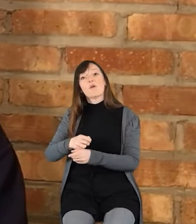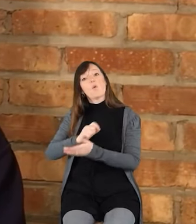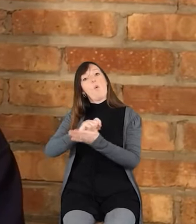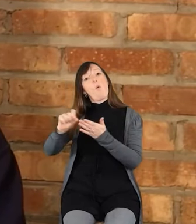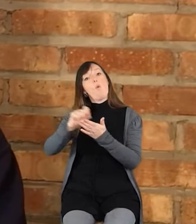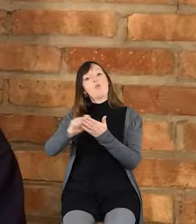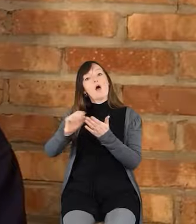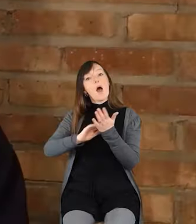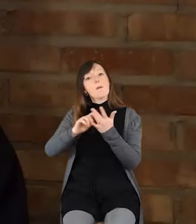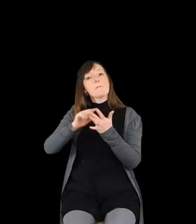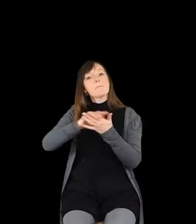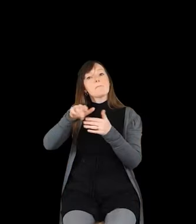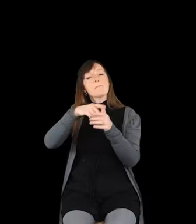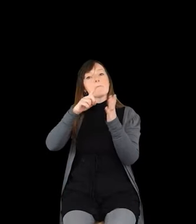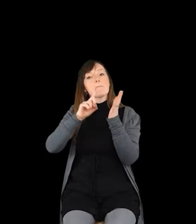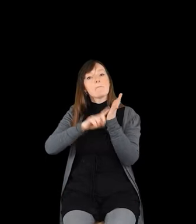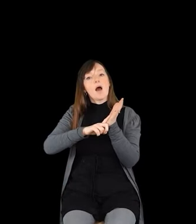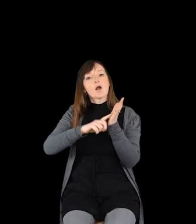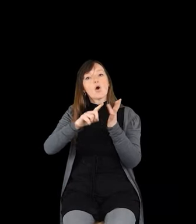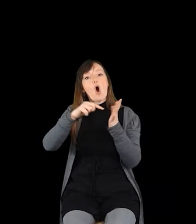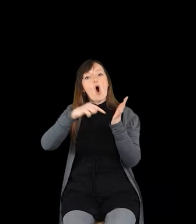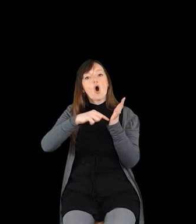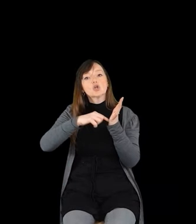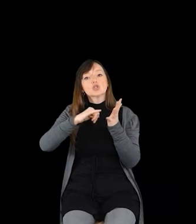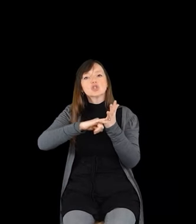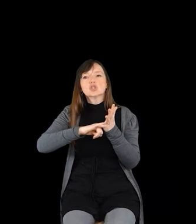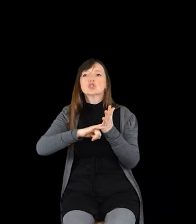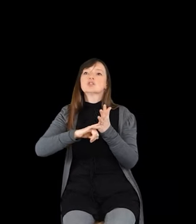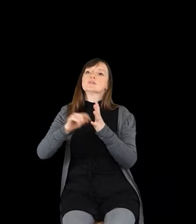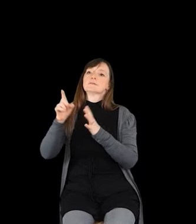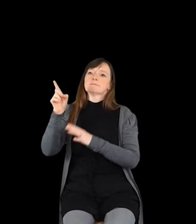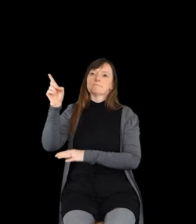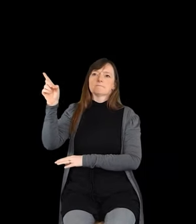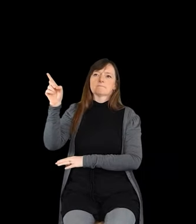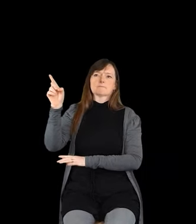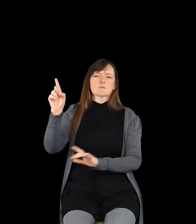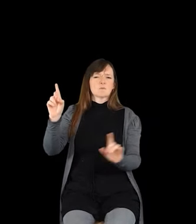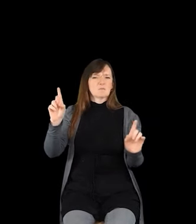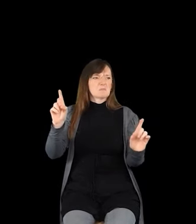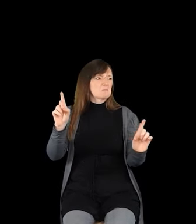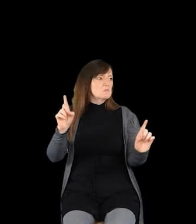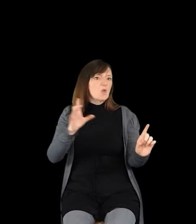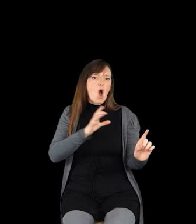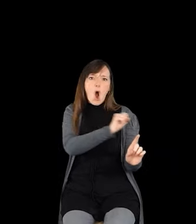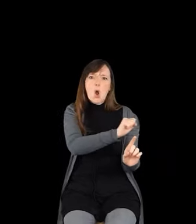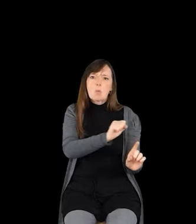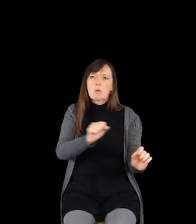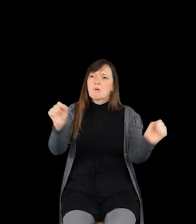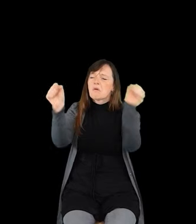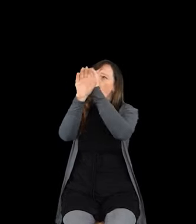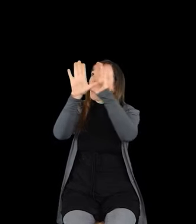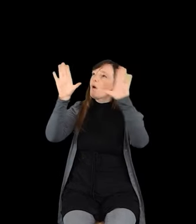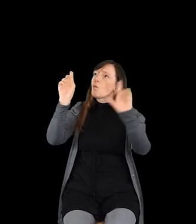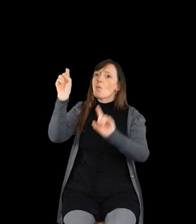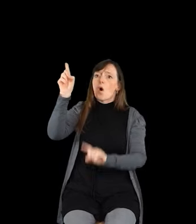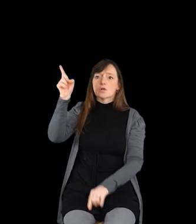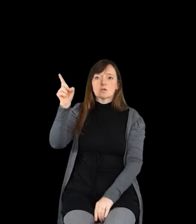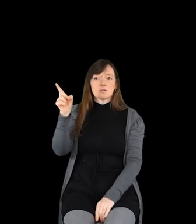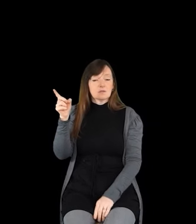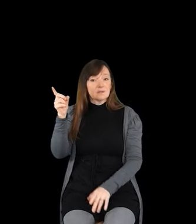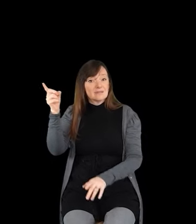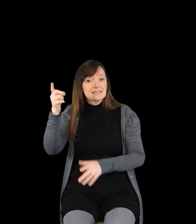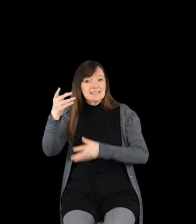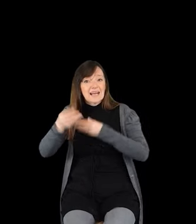written an evangelistic book called What Kind of Hope, which really explores who Jesus is and how, because of